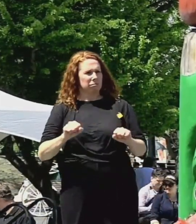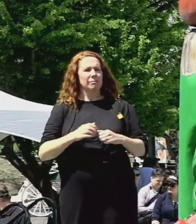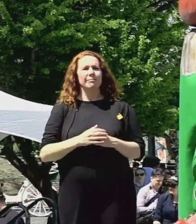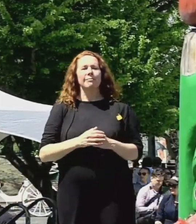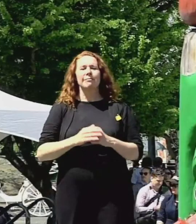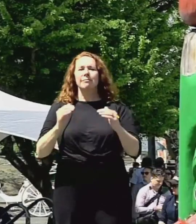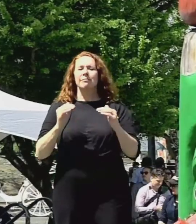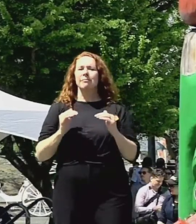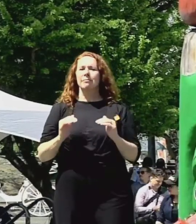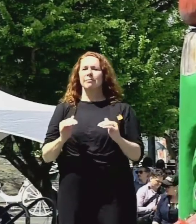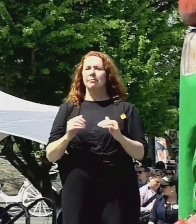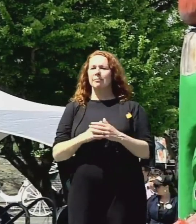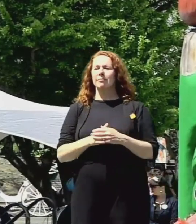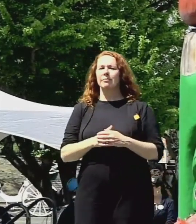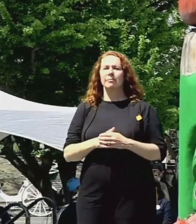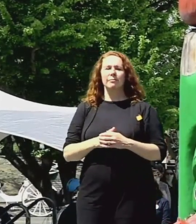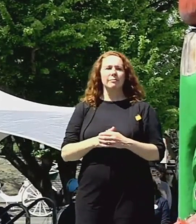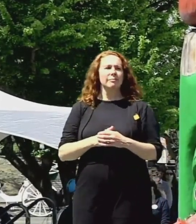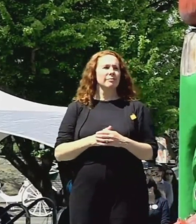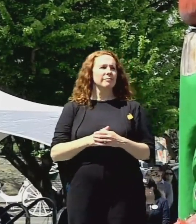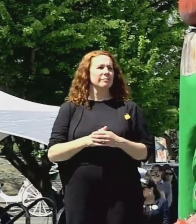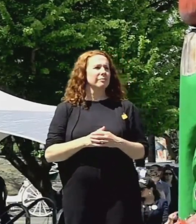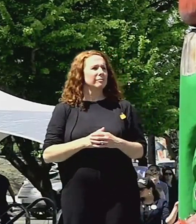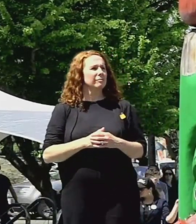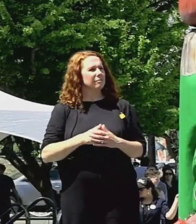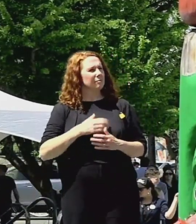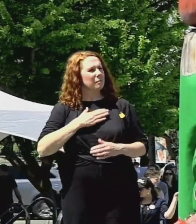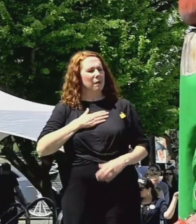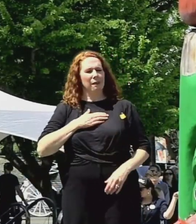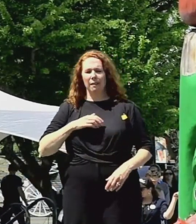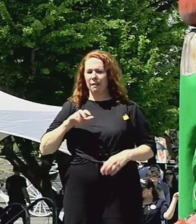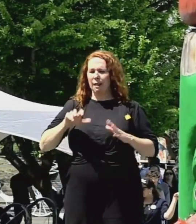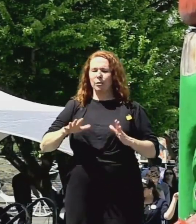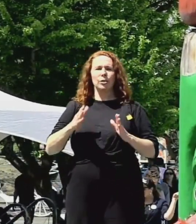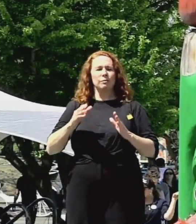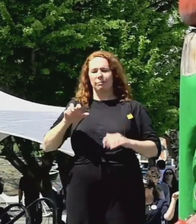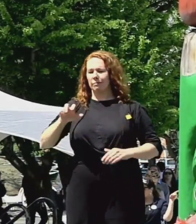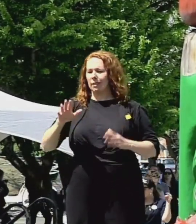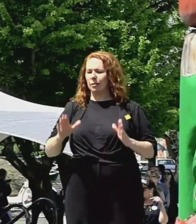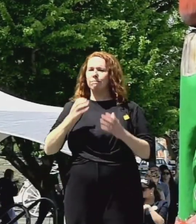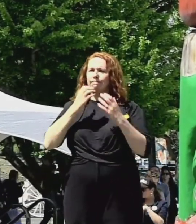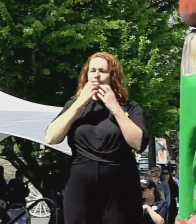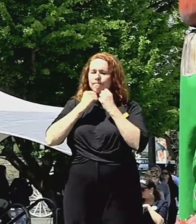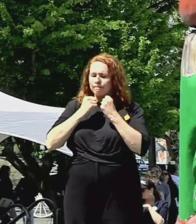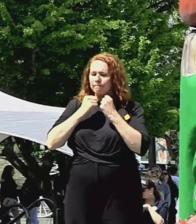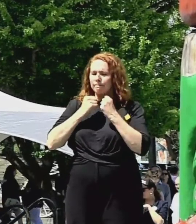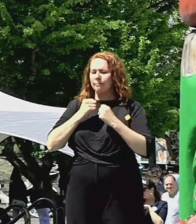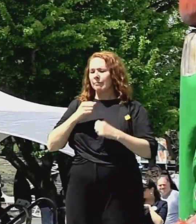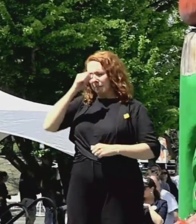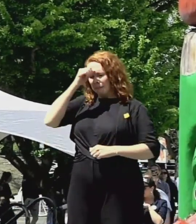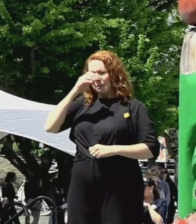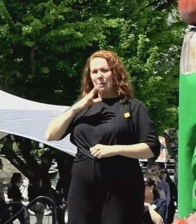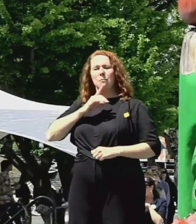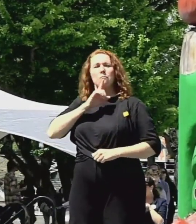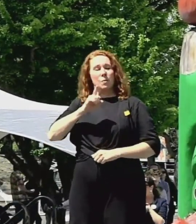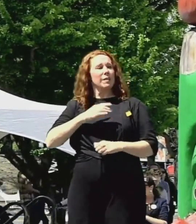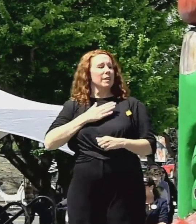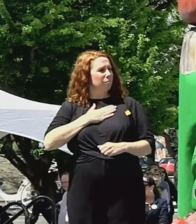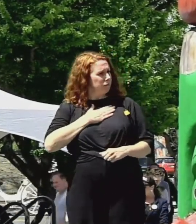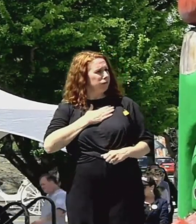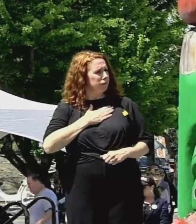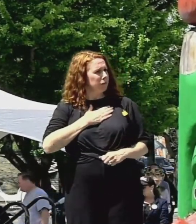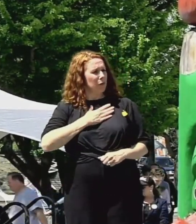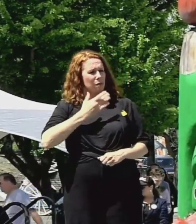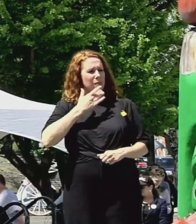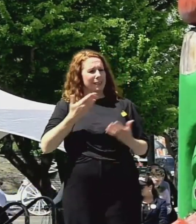Next we have a cherished elder. In my humble opinion, he is a national treasure for this